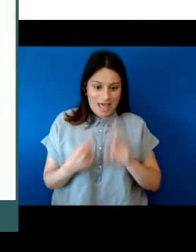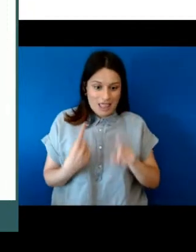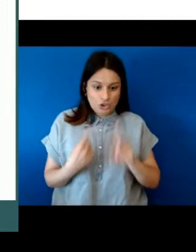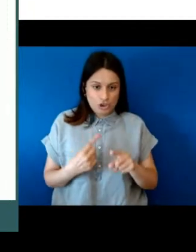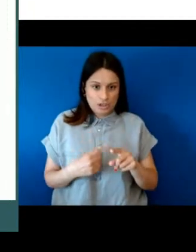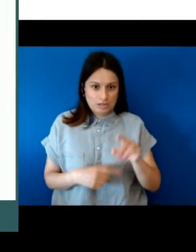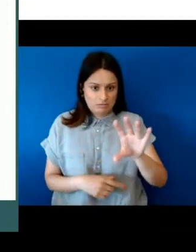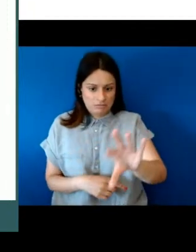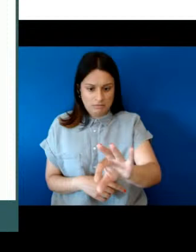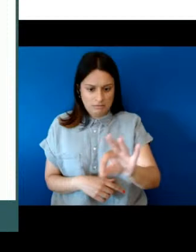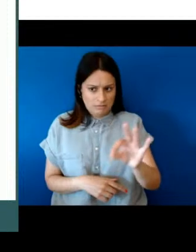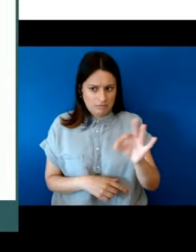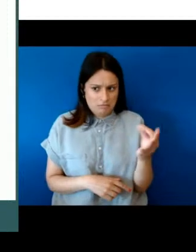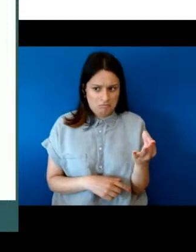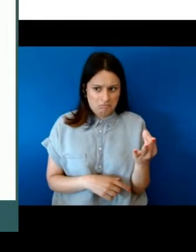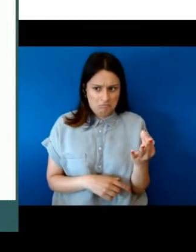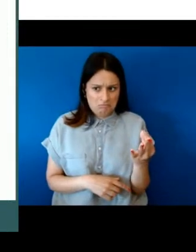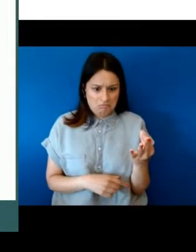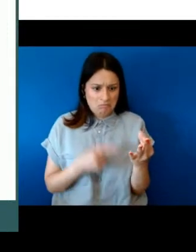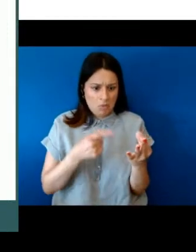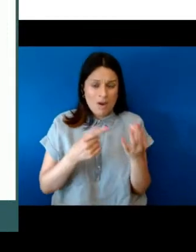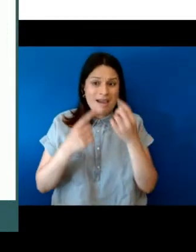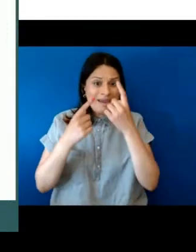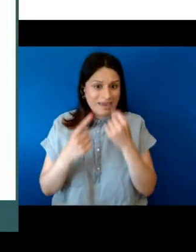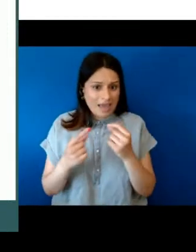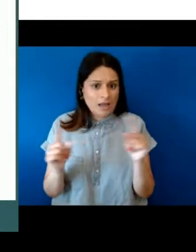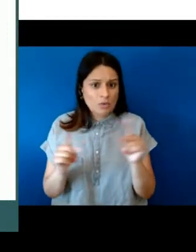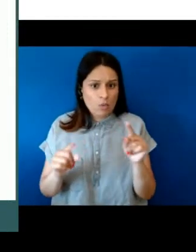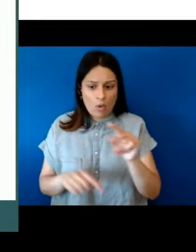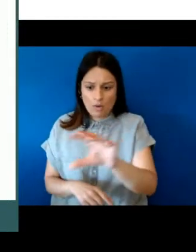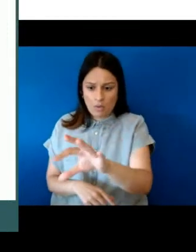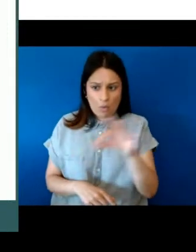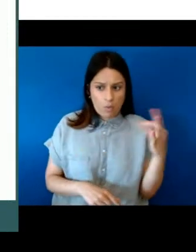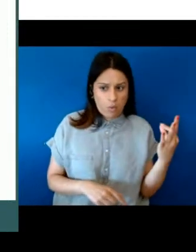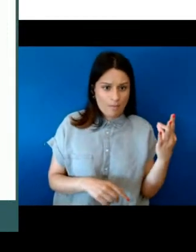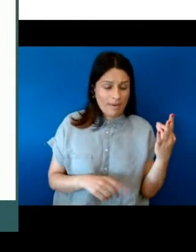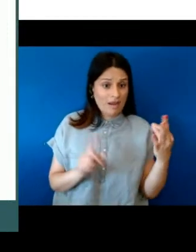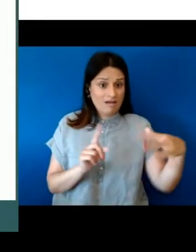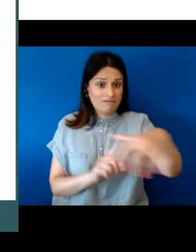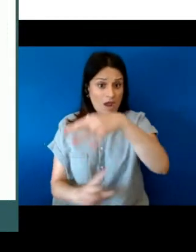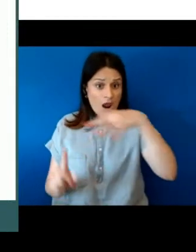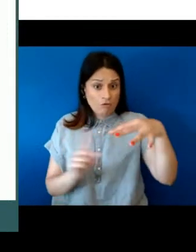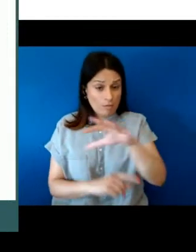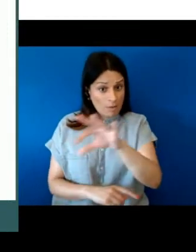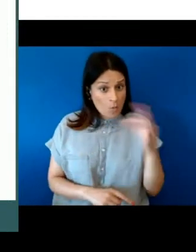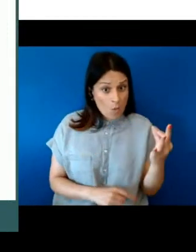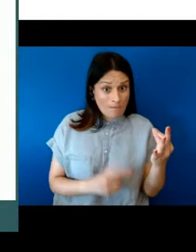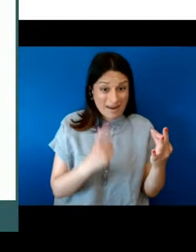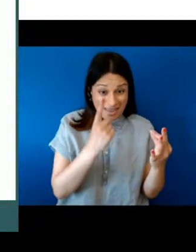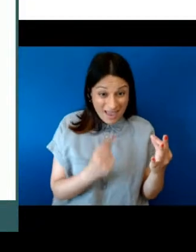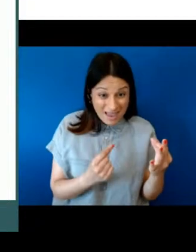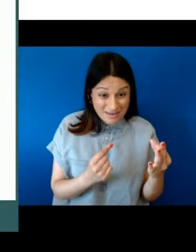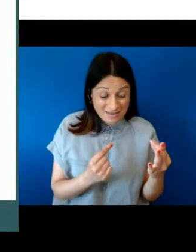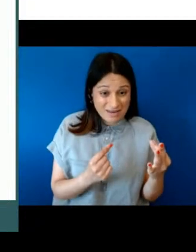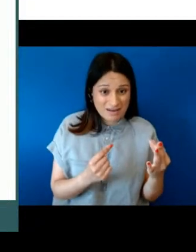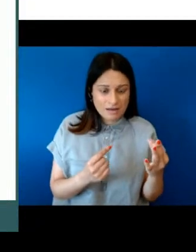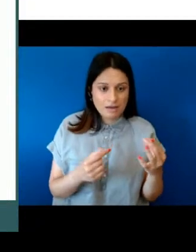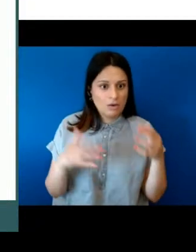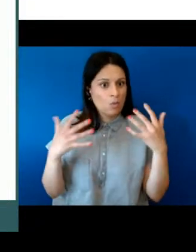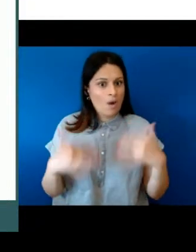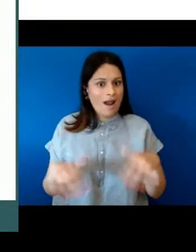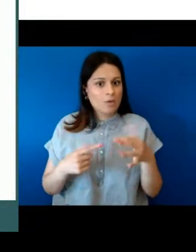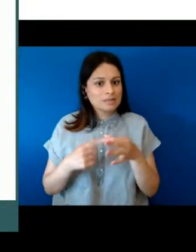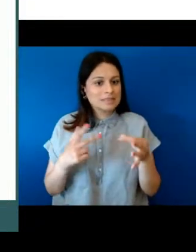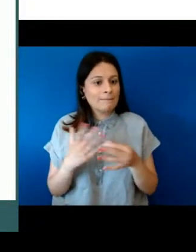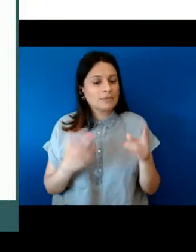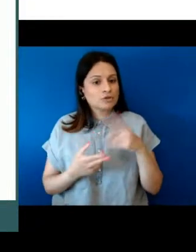way of taking that out of the indoor environment, then surely that must reduce symptoms,